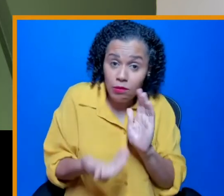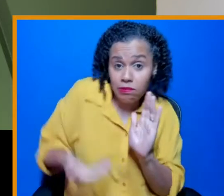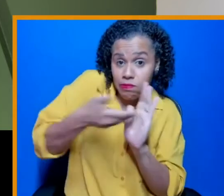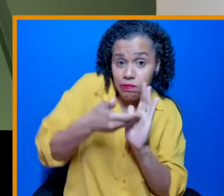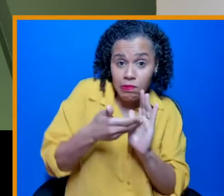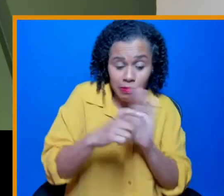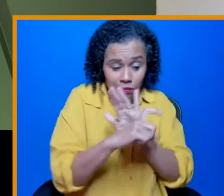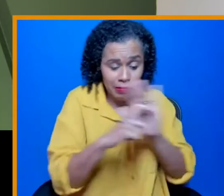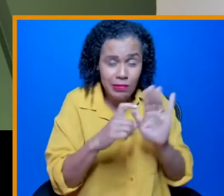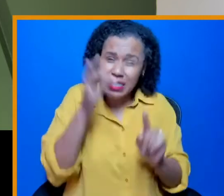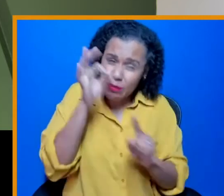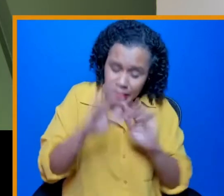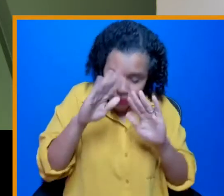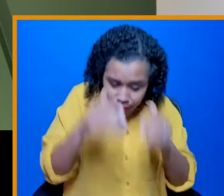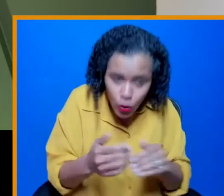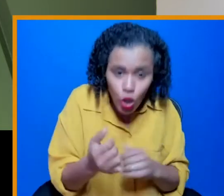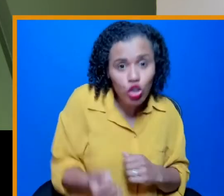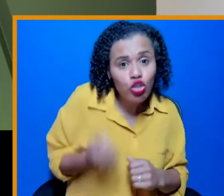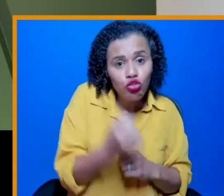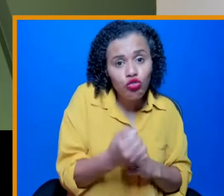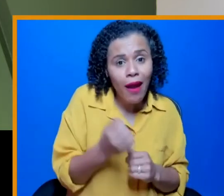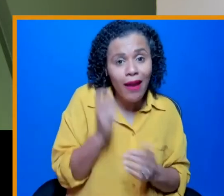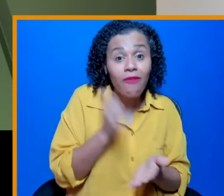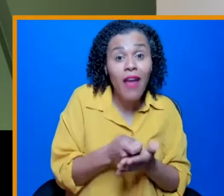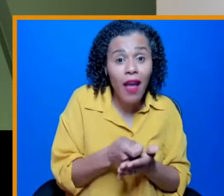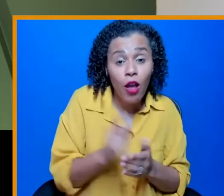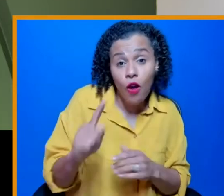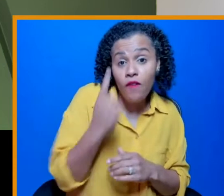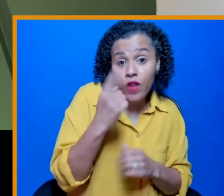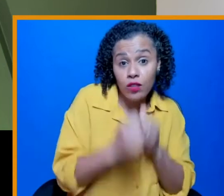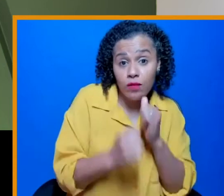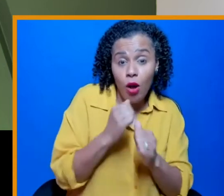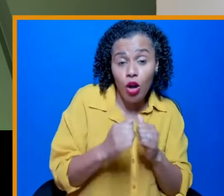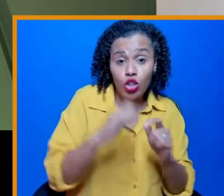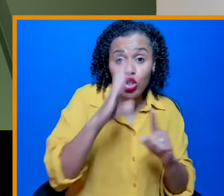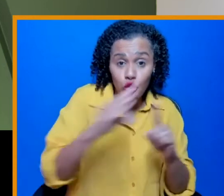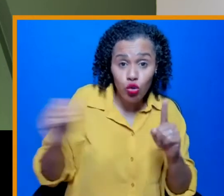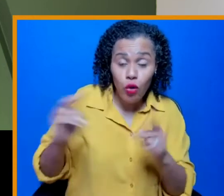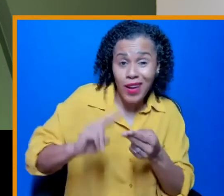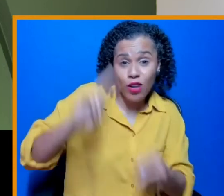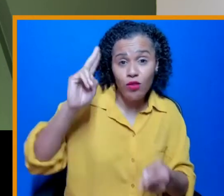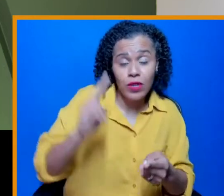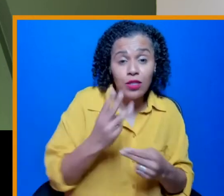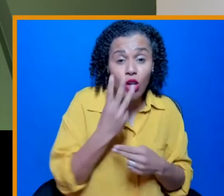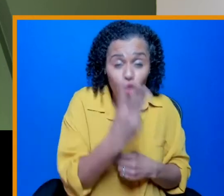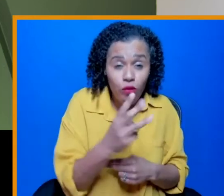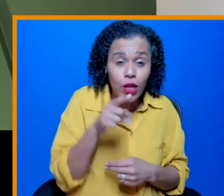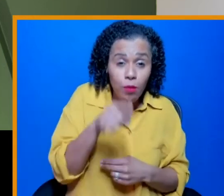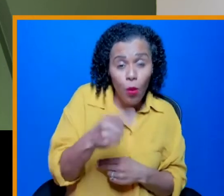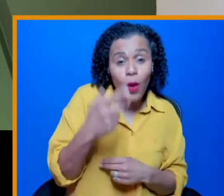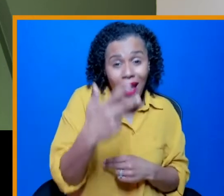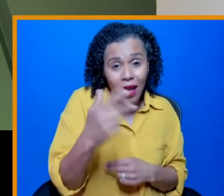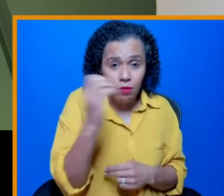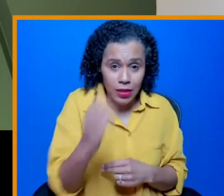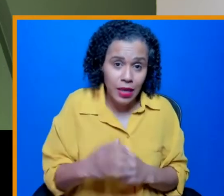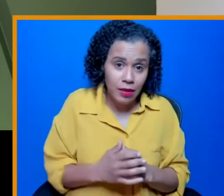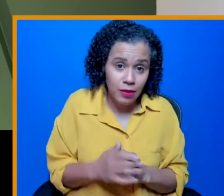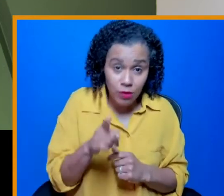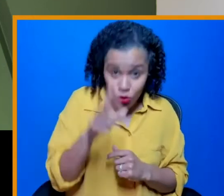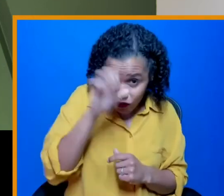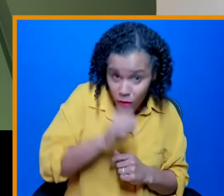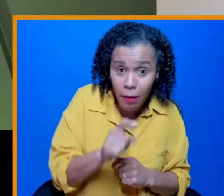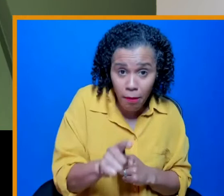fares. On the 1st of March, the Tory government increased them by 3.8%. And remember, it was